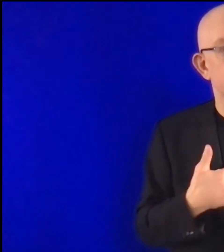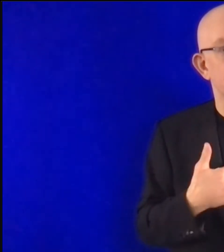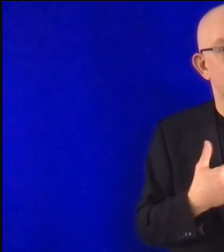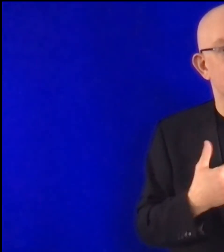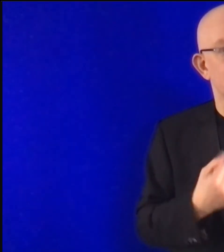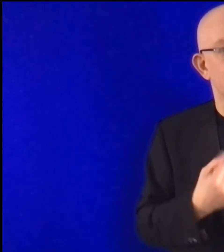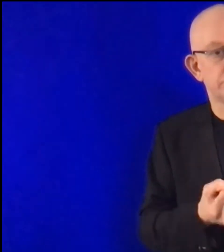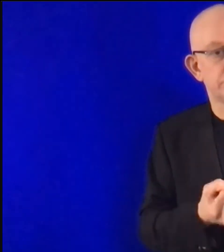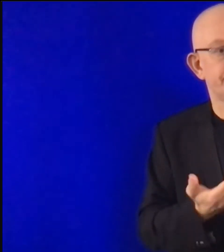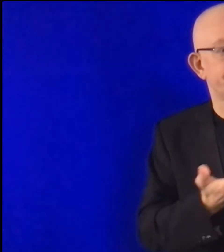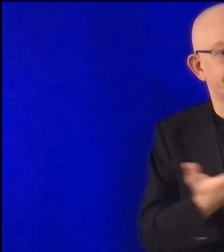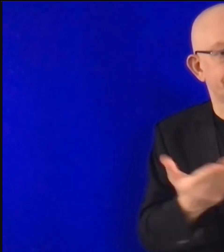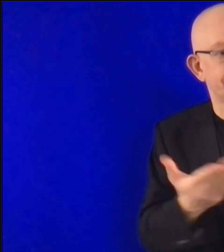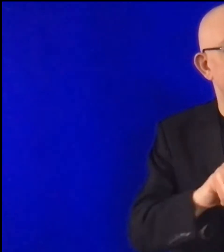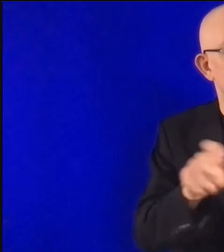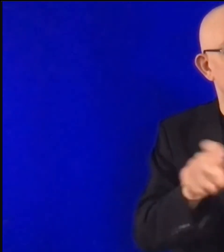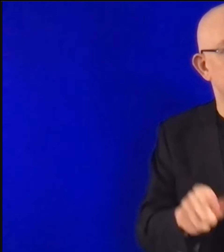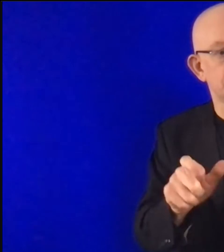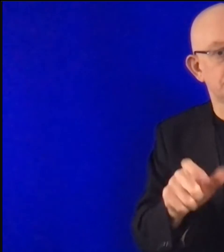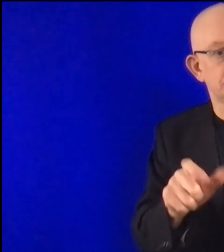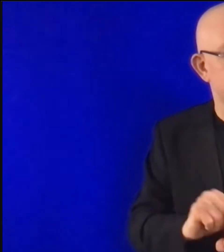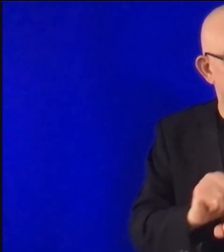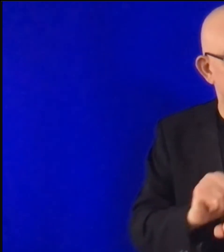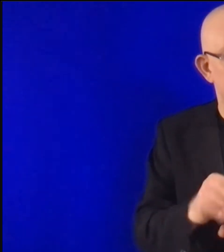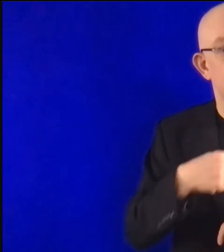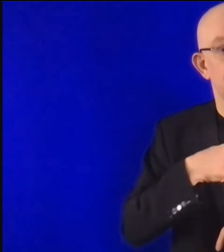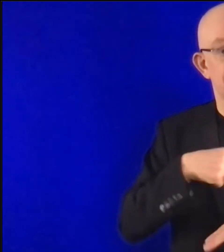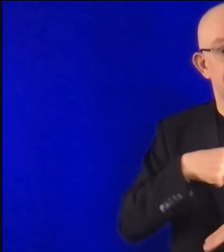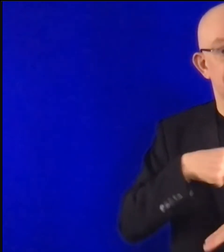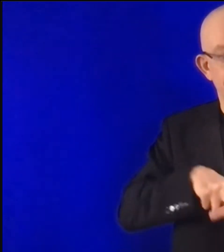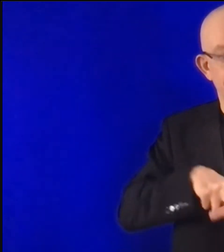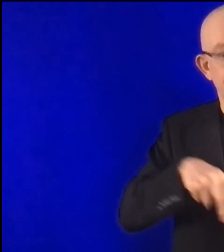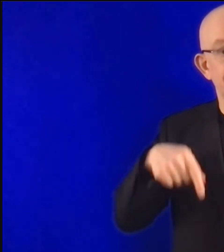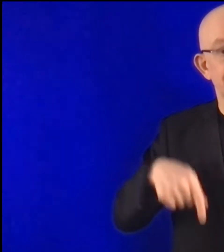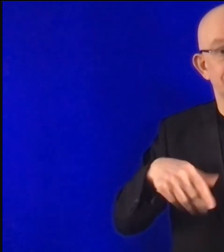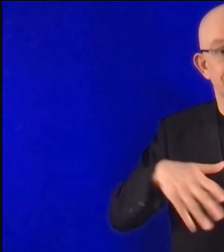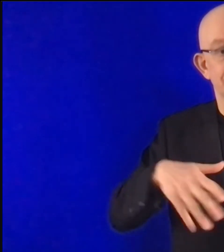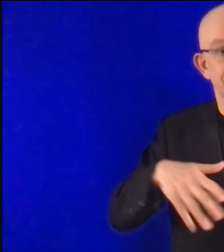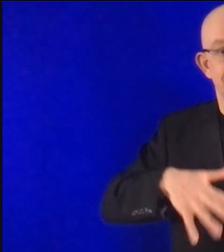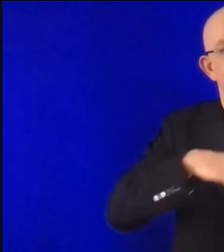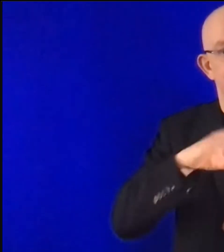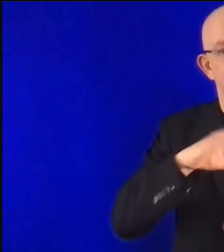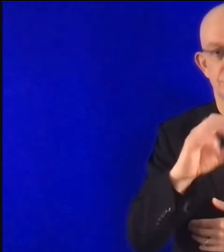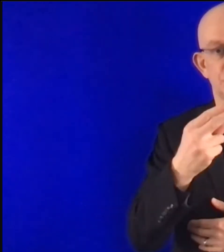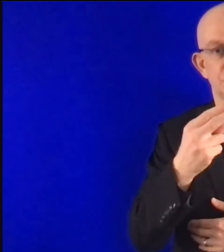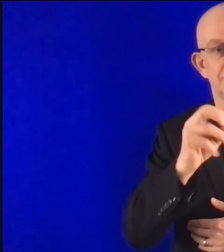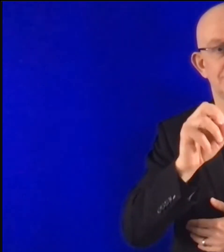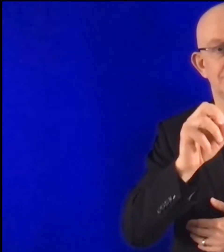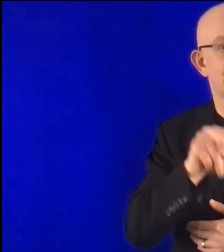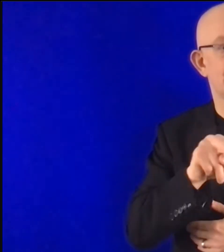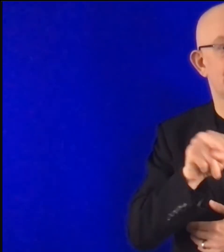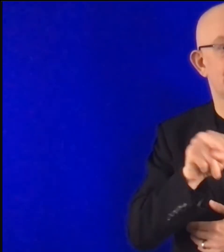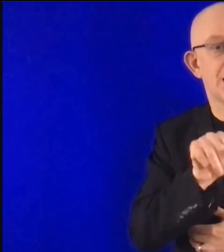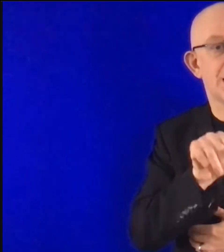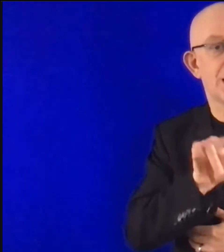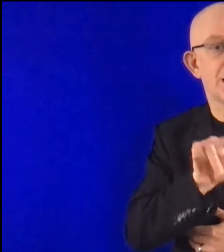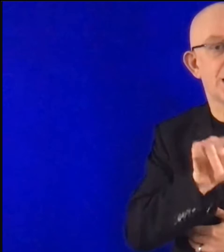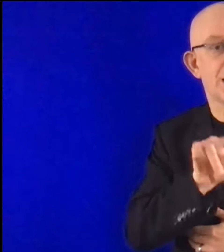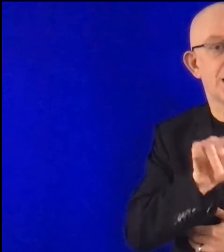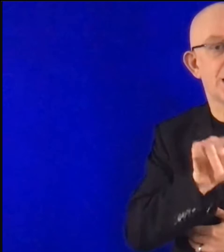wearing a red kurta, and I have a very short hair. Thank you very much for guiding me towards this